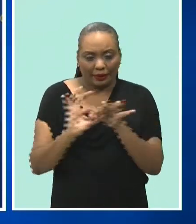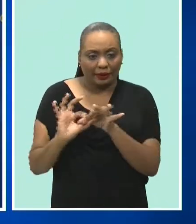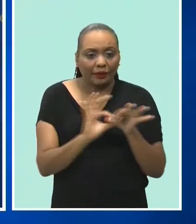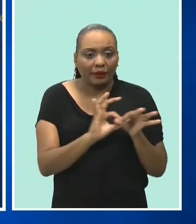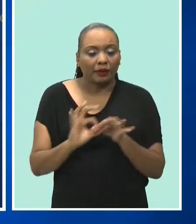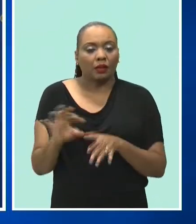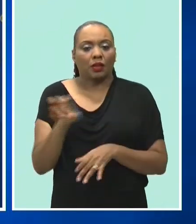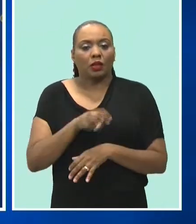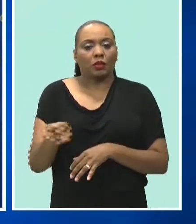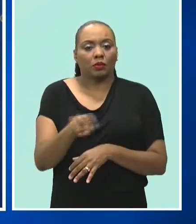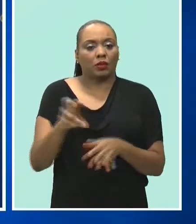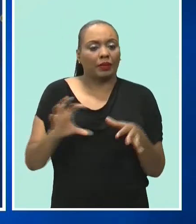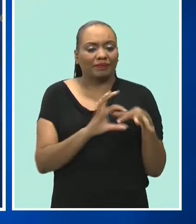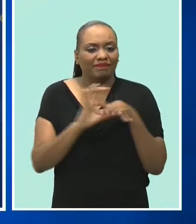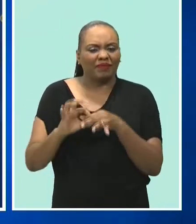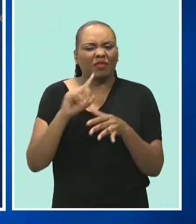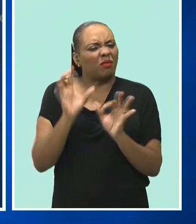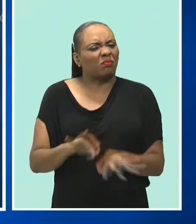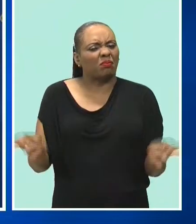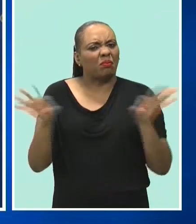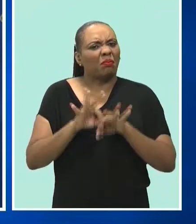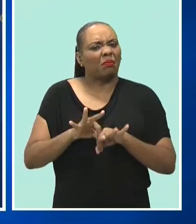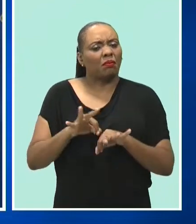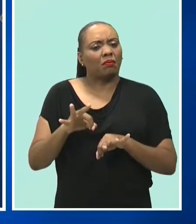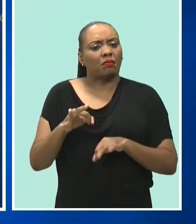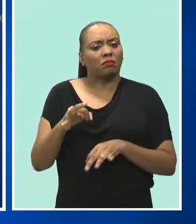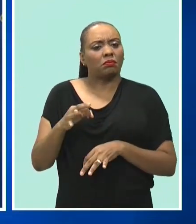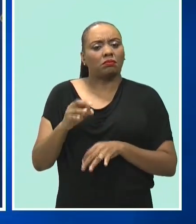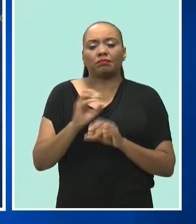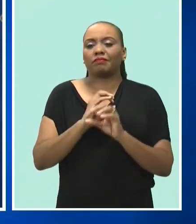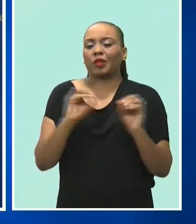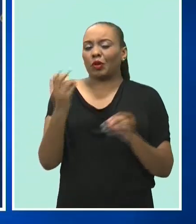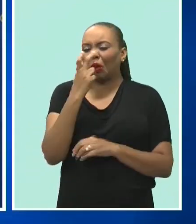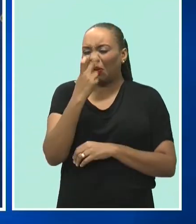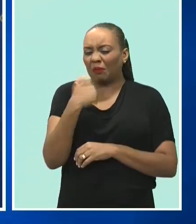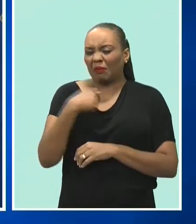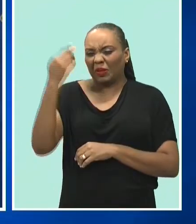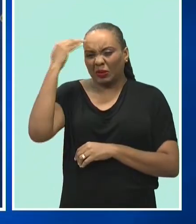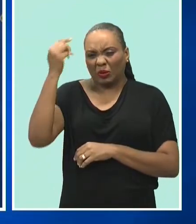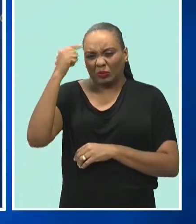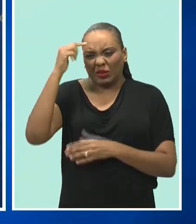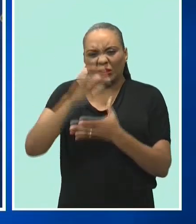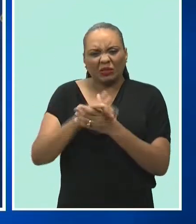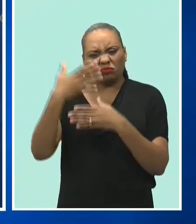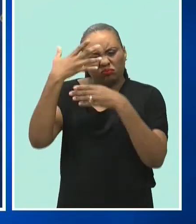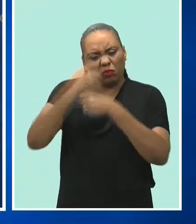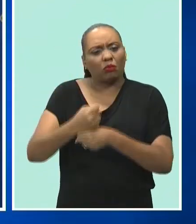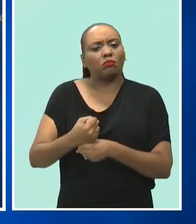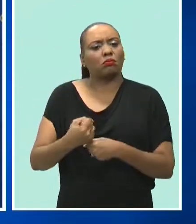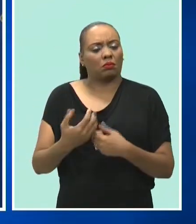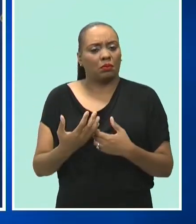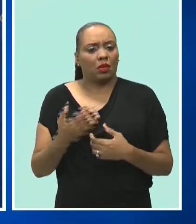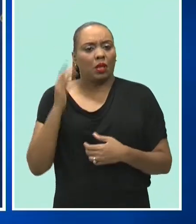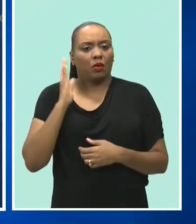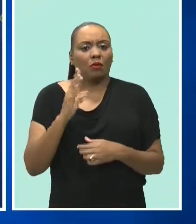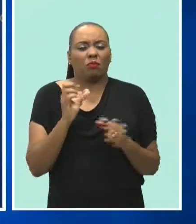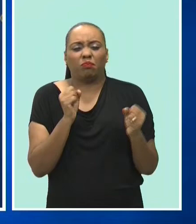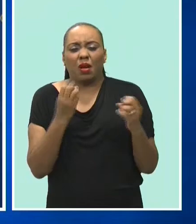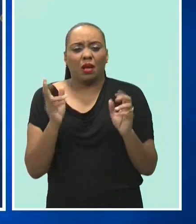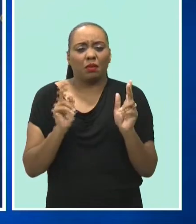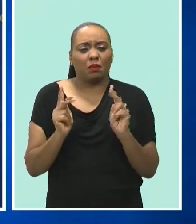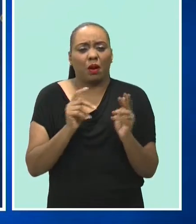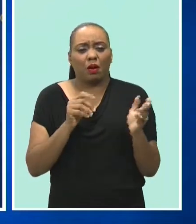linkages is exceptionally important. I have absolutely no doubt I could see that there will be literally hundreds and thousands